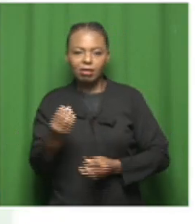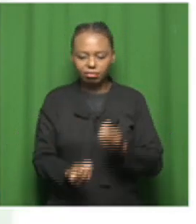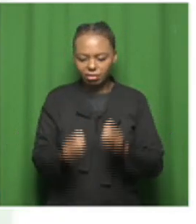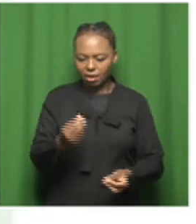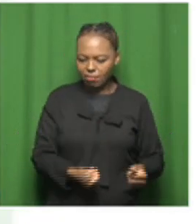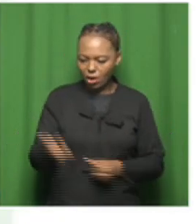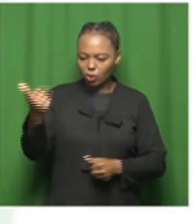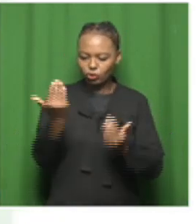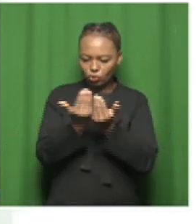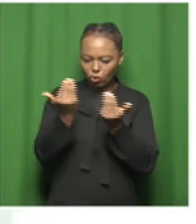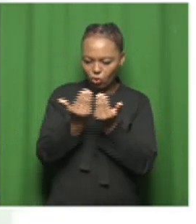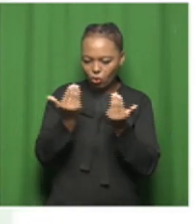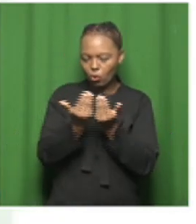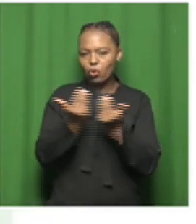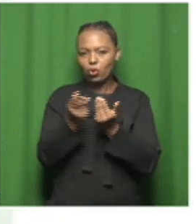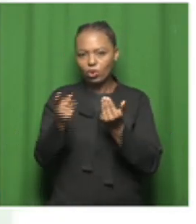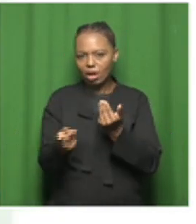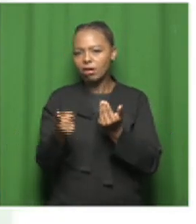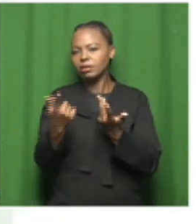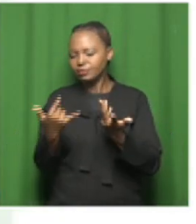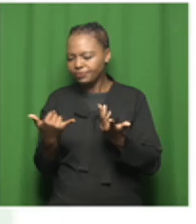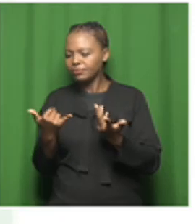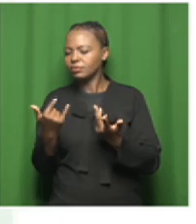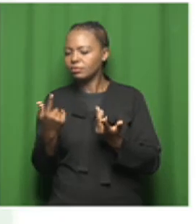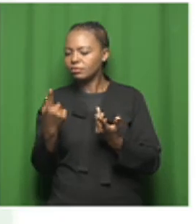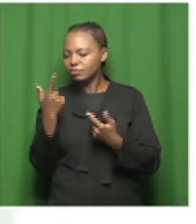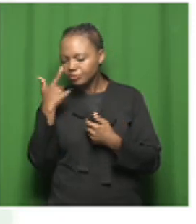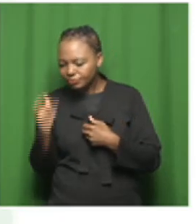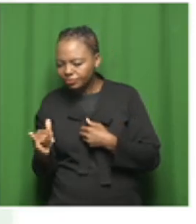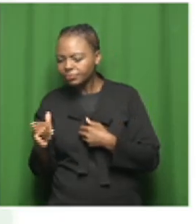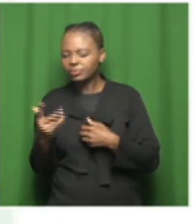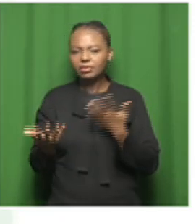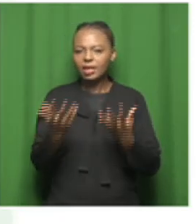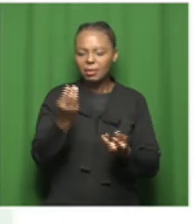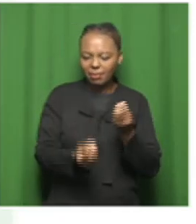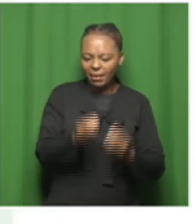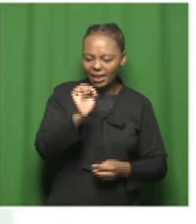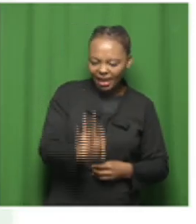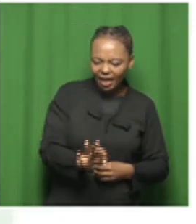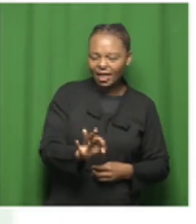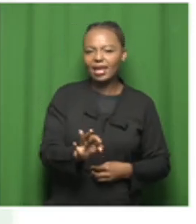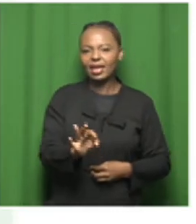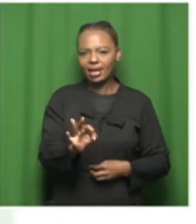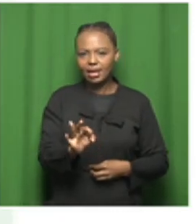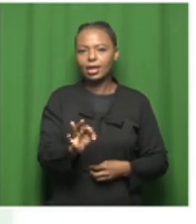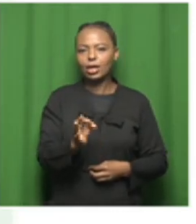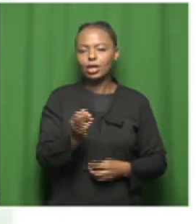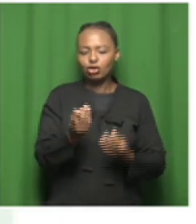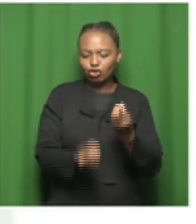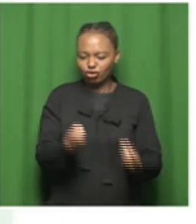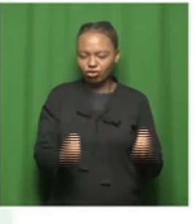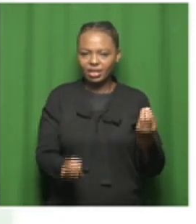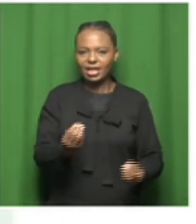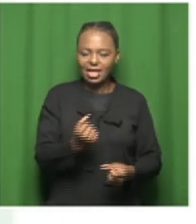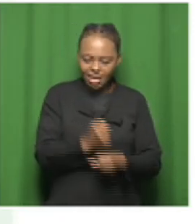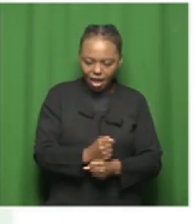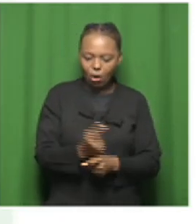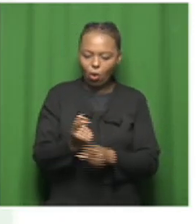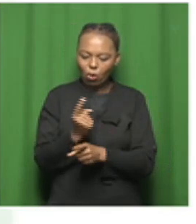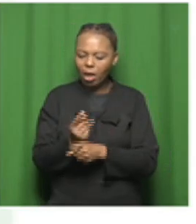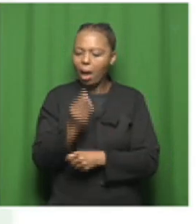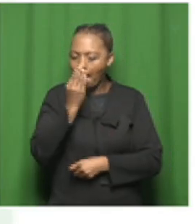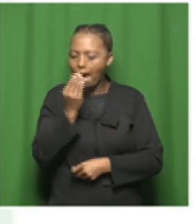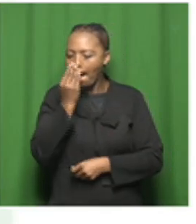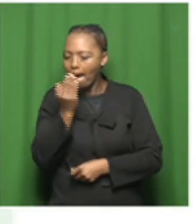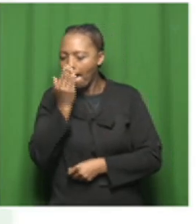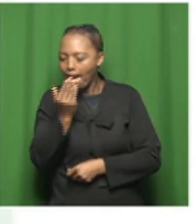then, and for the ones that have young children, I have 3 children, and I remember every year when they are young, I get like a cold as they